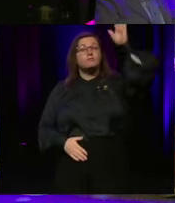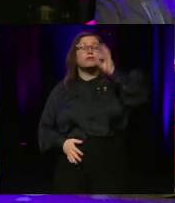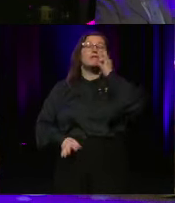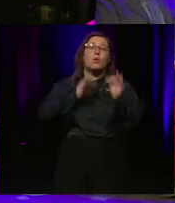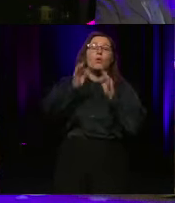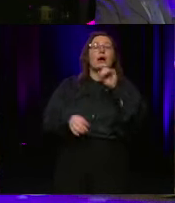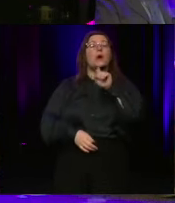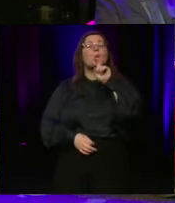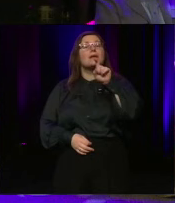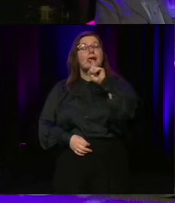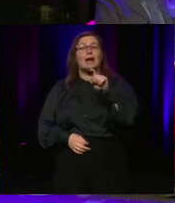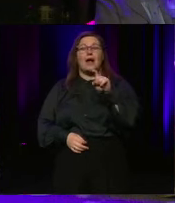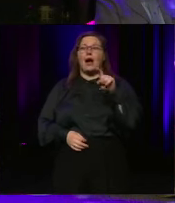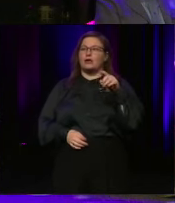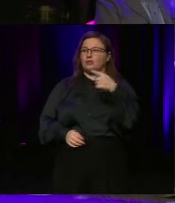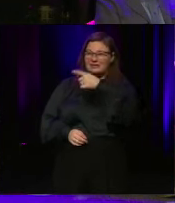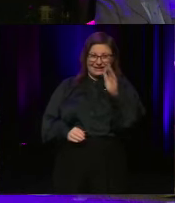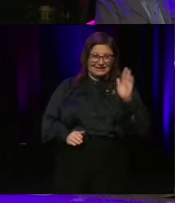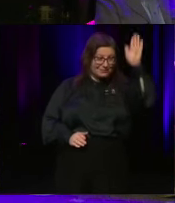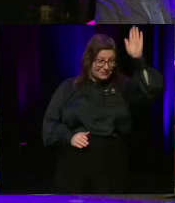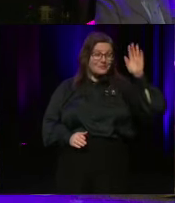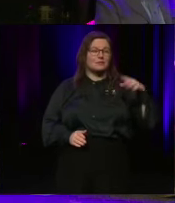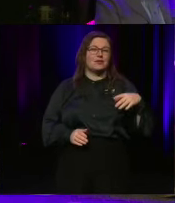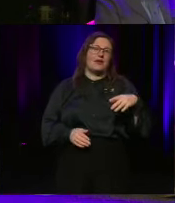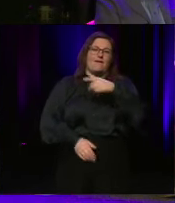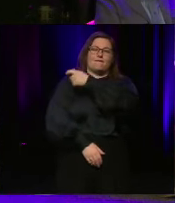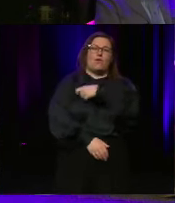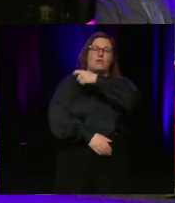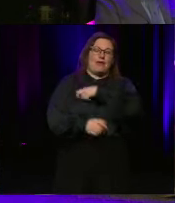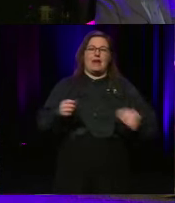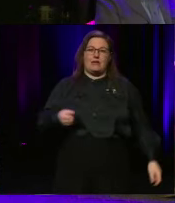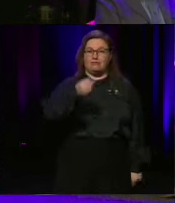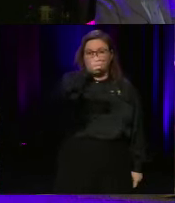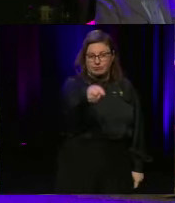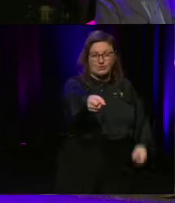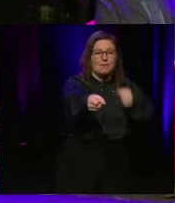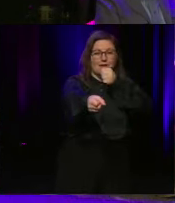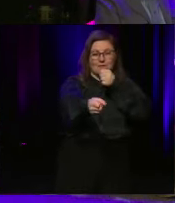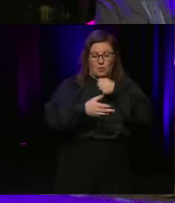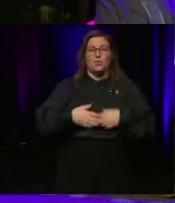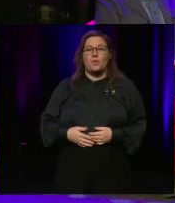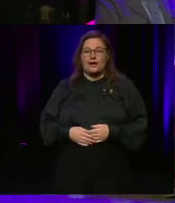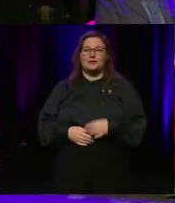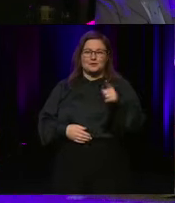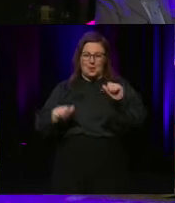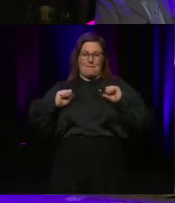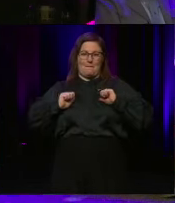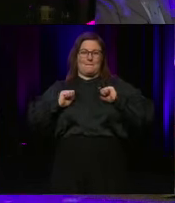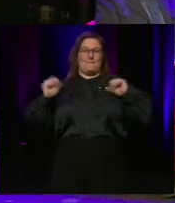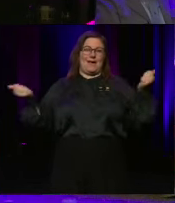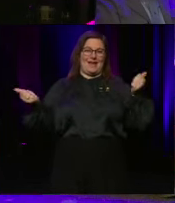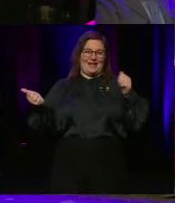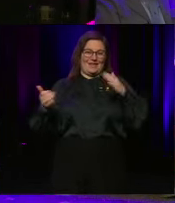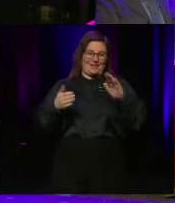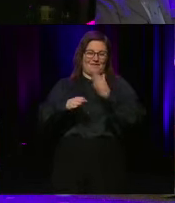hand, and then one of the volunteers will come with a mic. So be prepare questions,